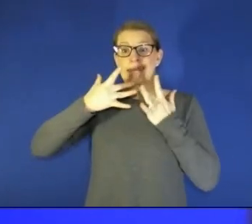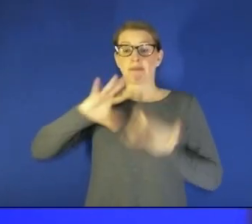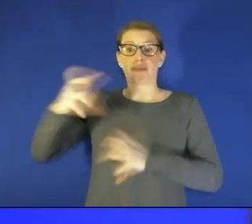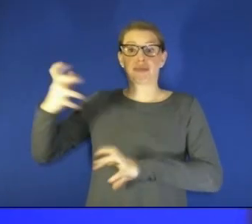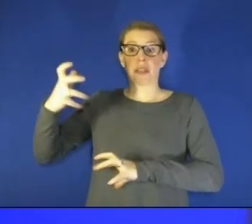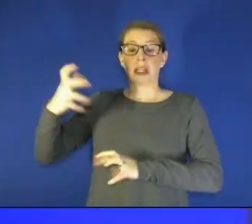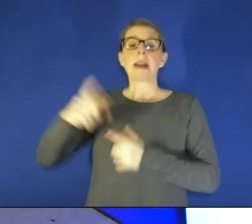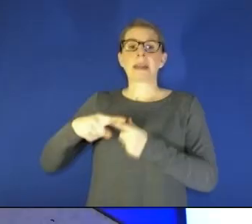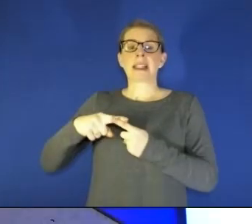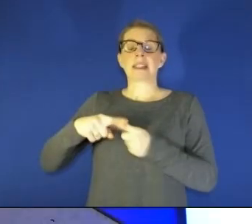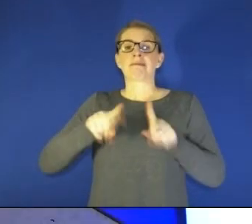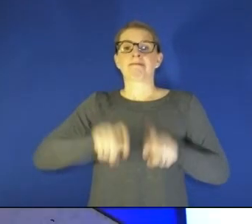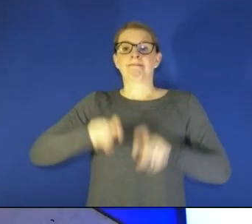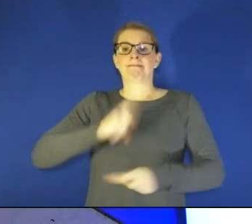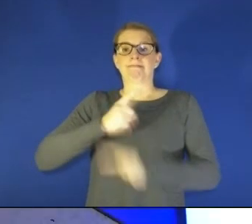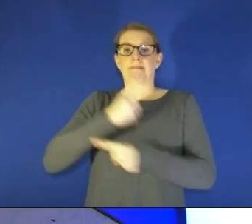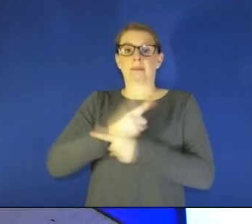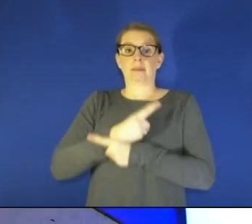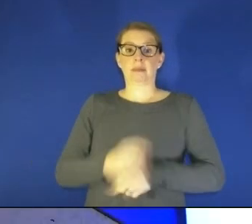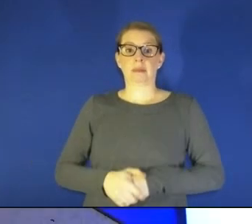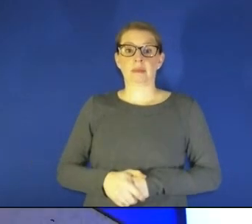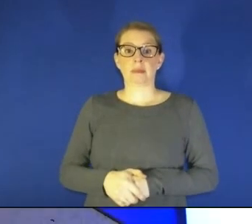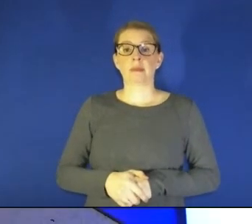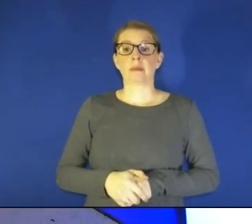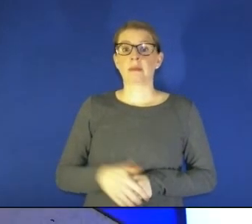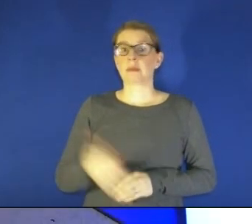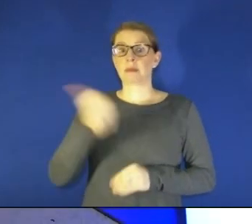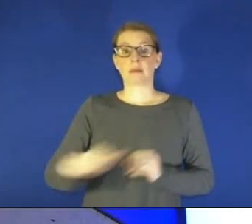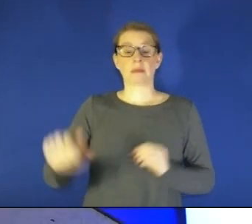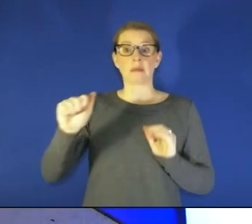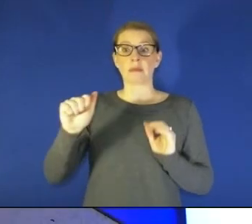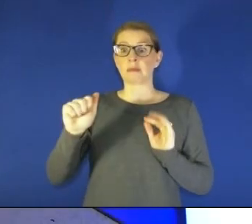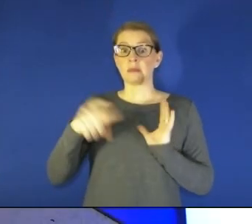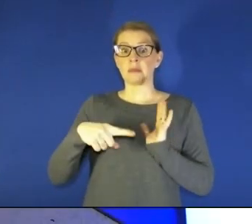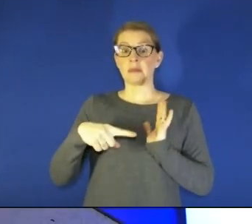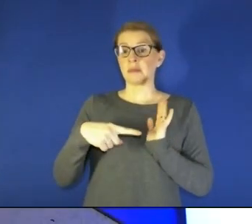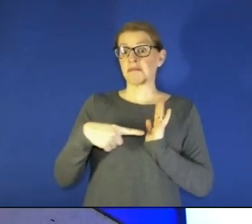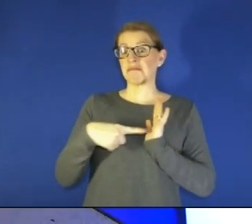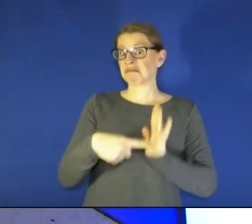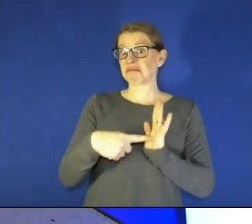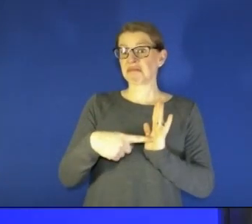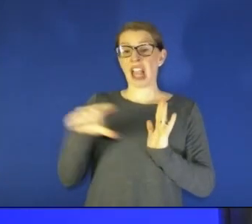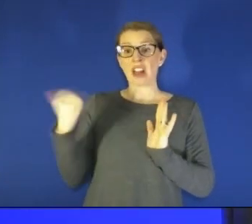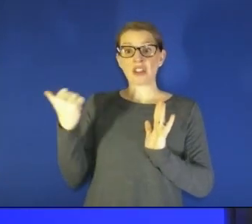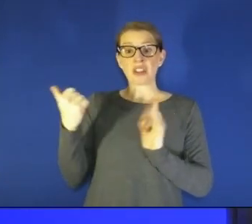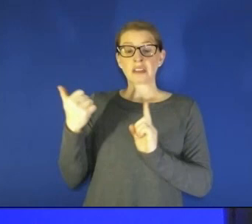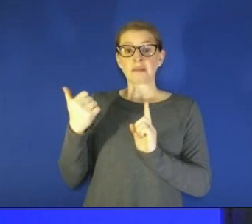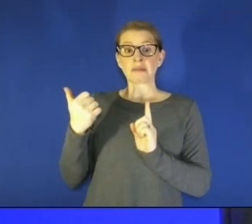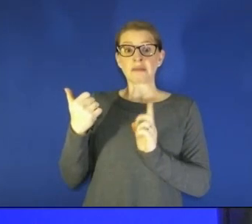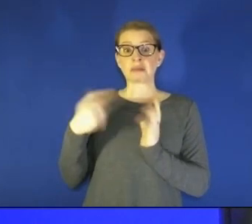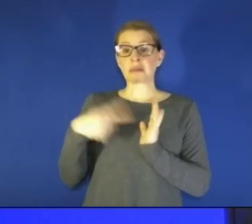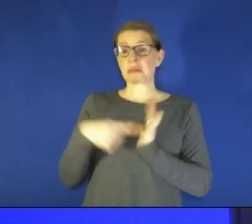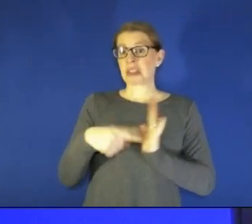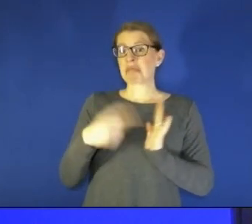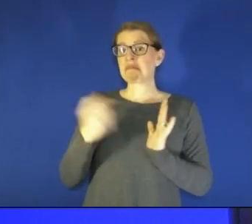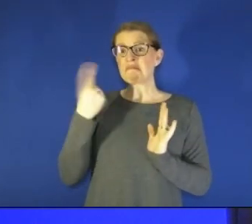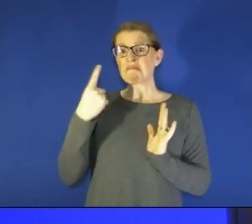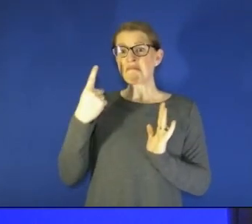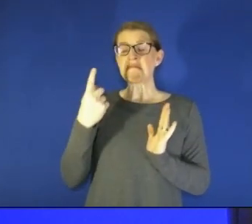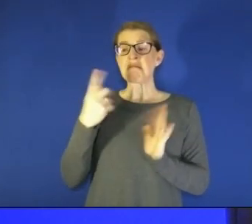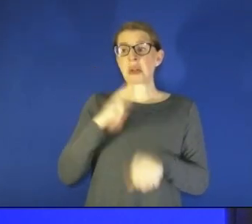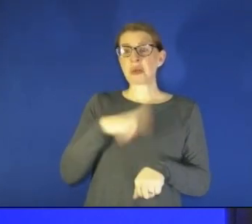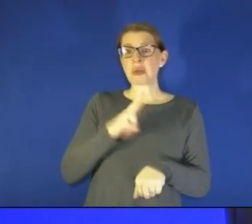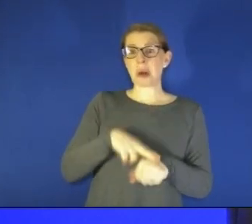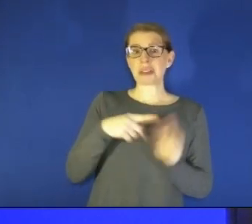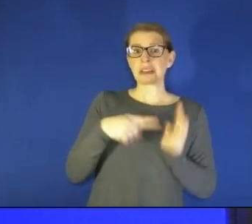more appropriately. Would there be any signs that would show that you have Lynch syndrome? No, the signs, other than the normal signs that we talked about last time,